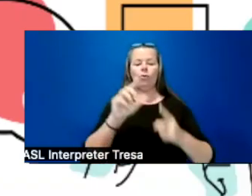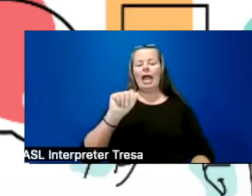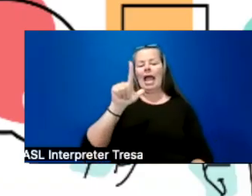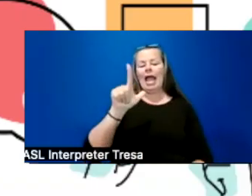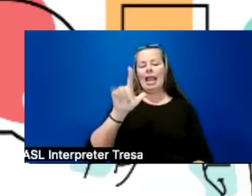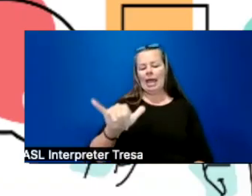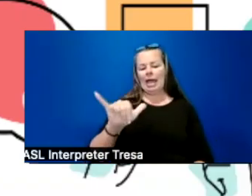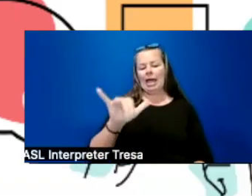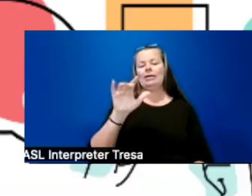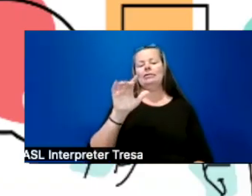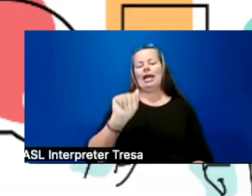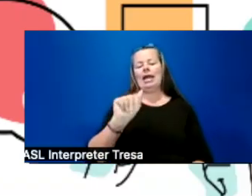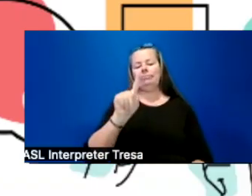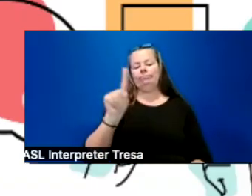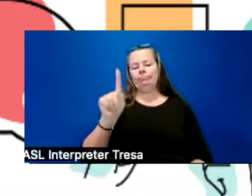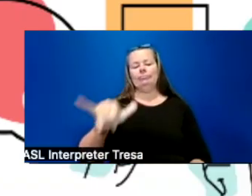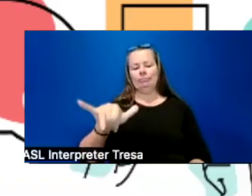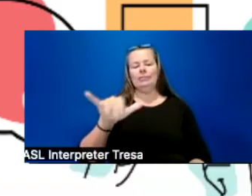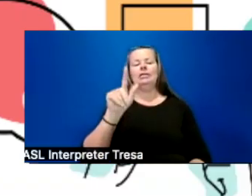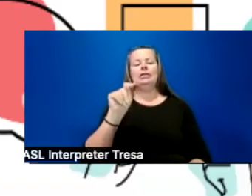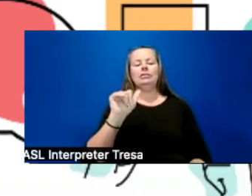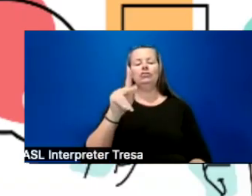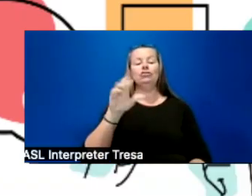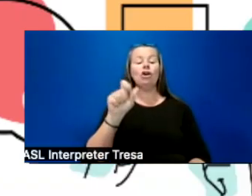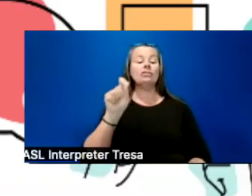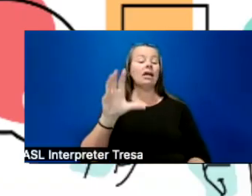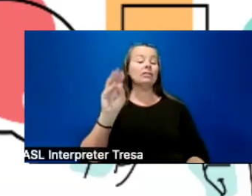allytalks.com/feedback to share positive and or less than